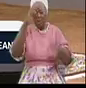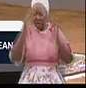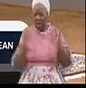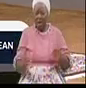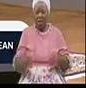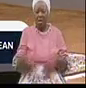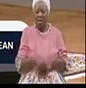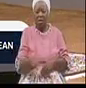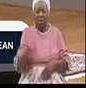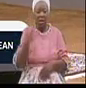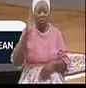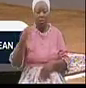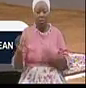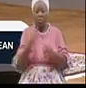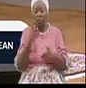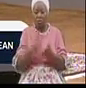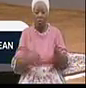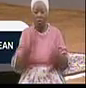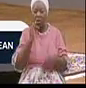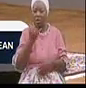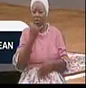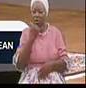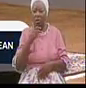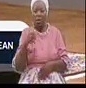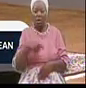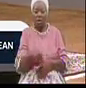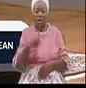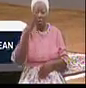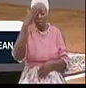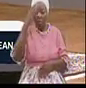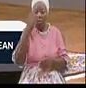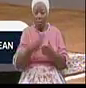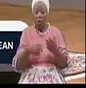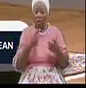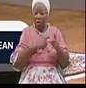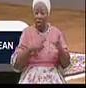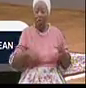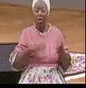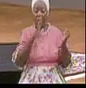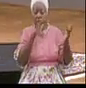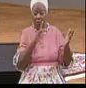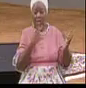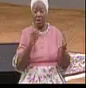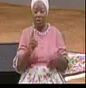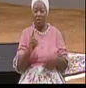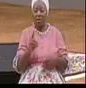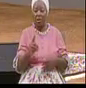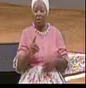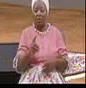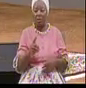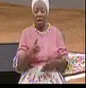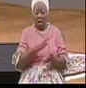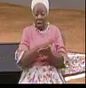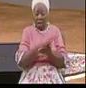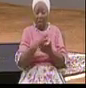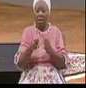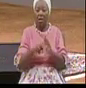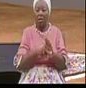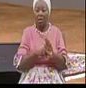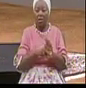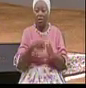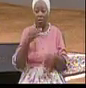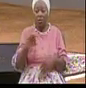do what is wrong. They know what the Lord expects. Cleanness